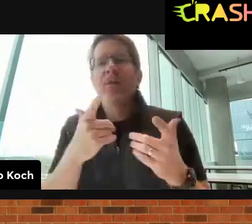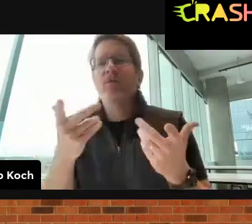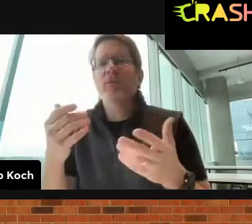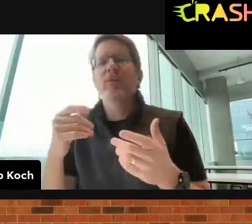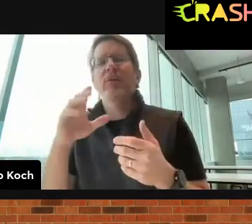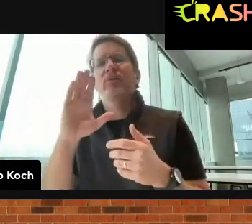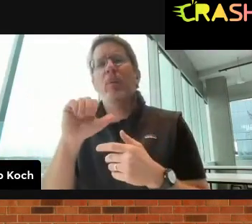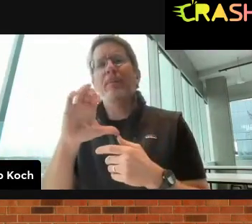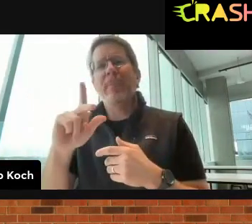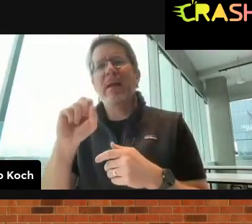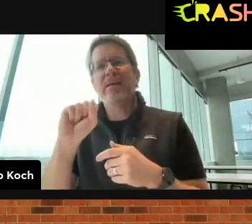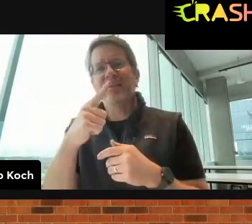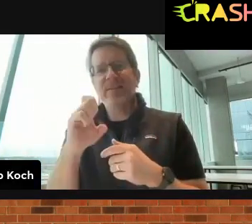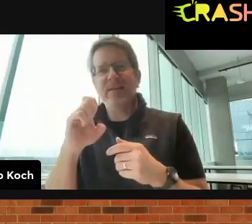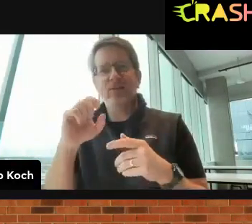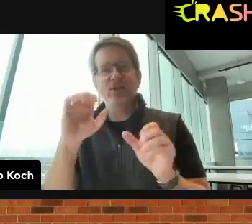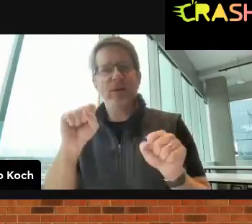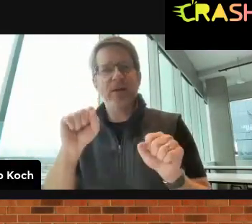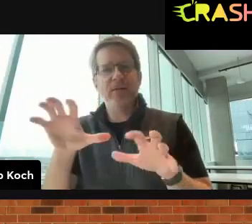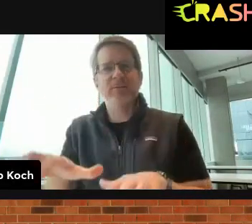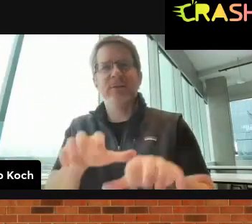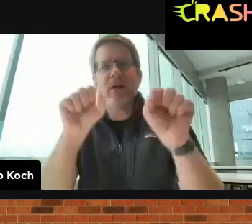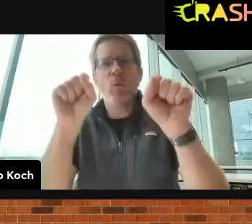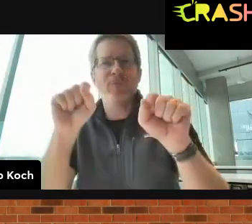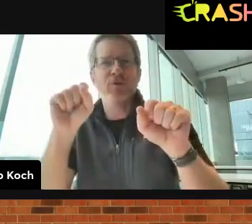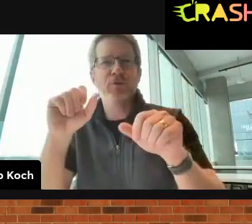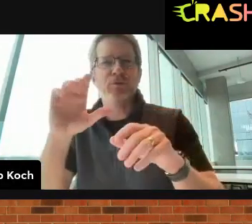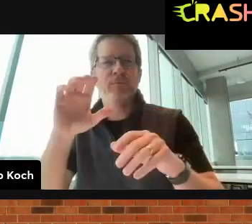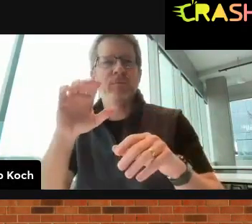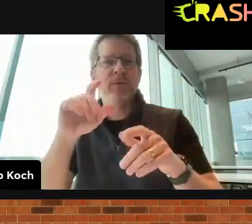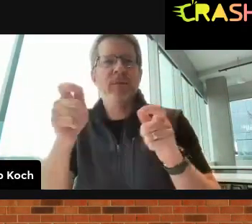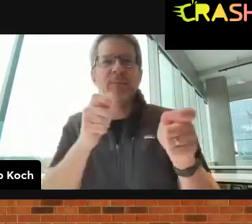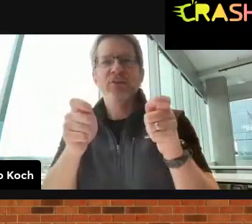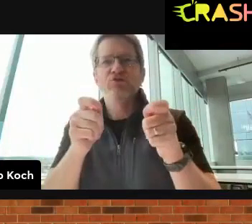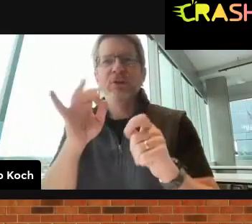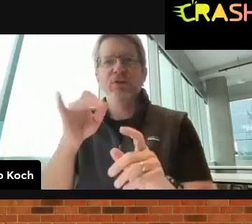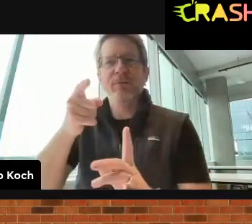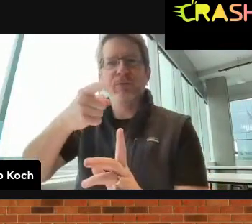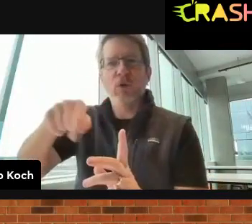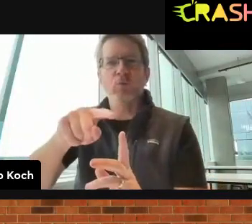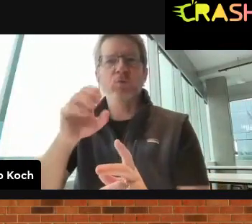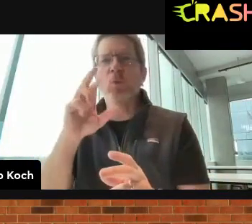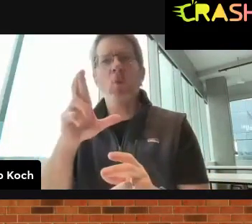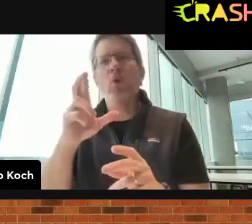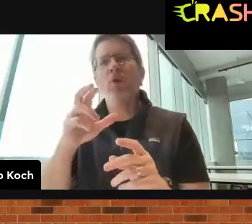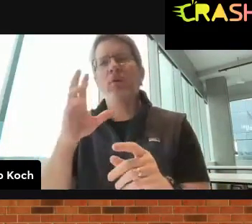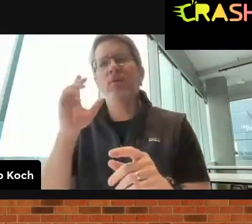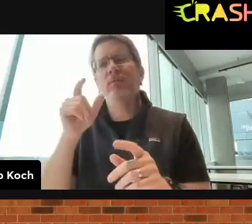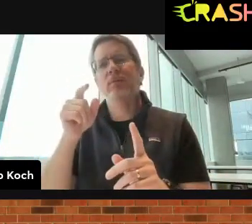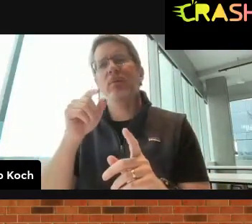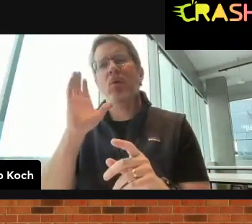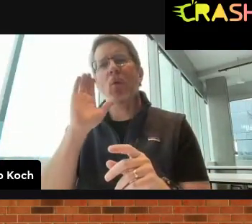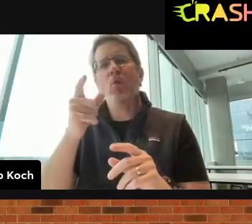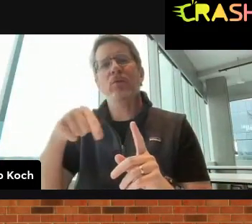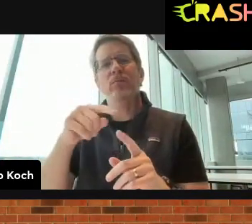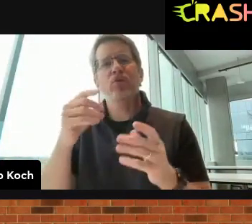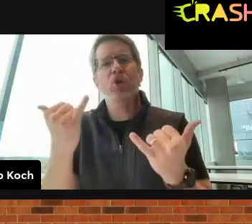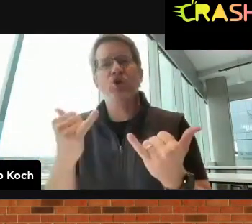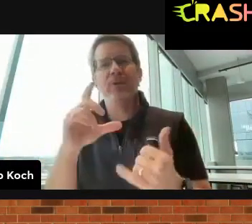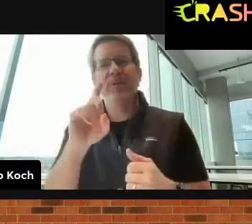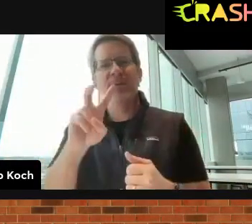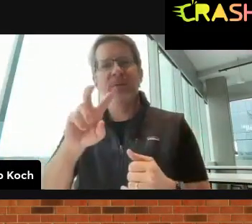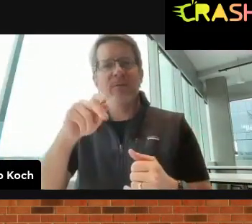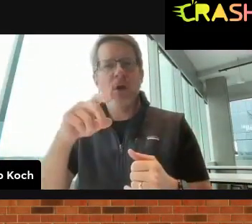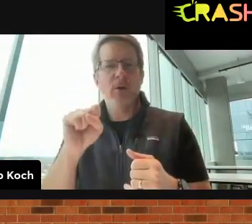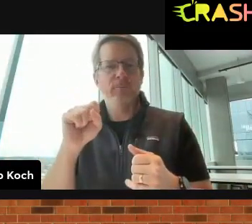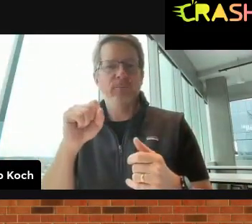Ansible, Argo, whatever you may be using, can Backstage then take over the management of those